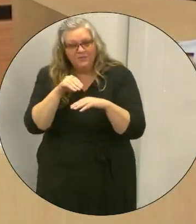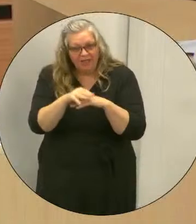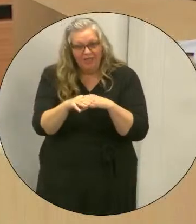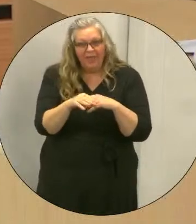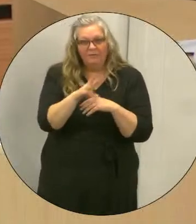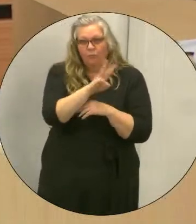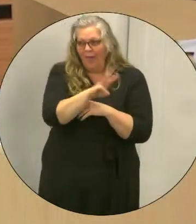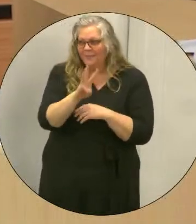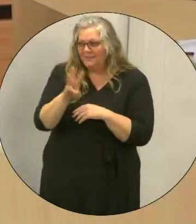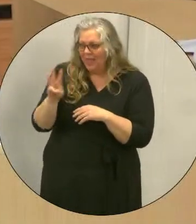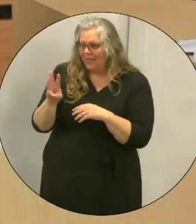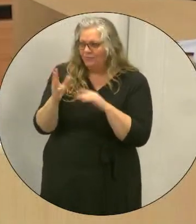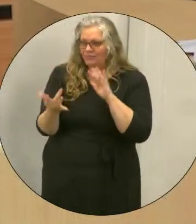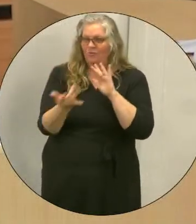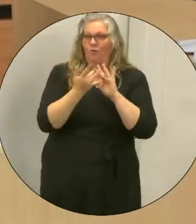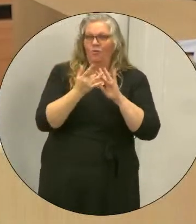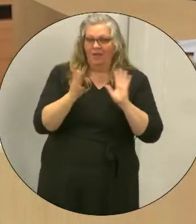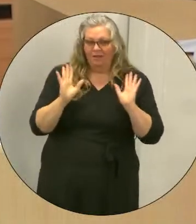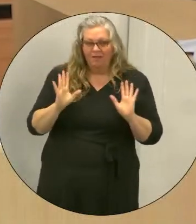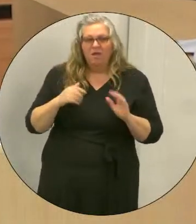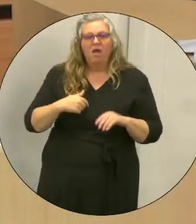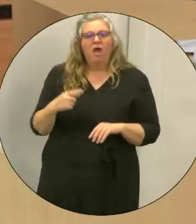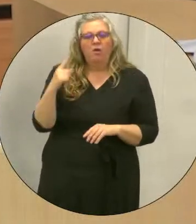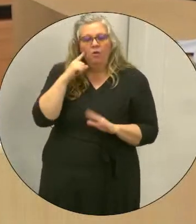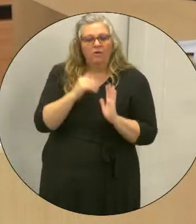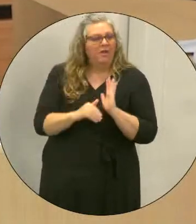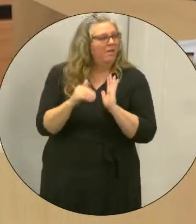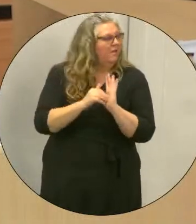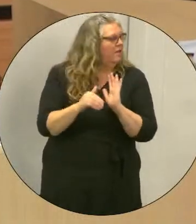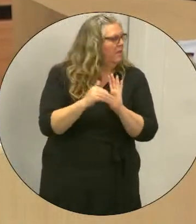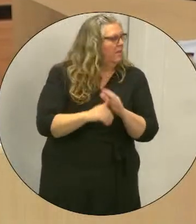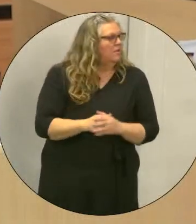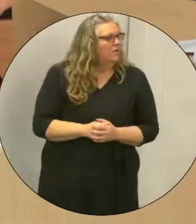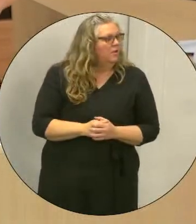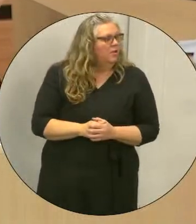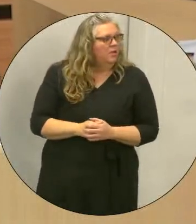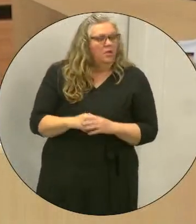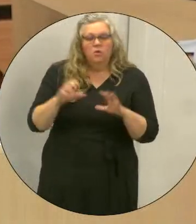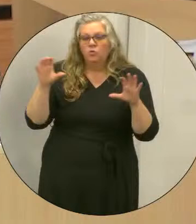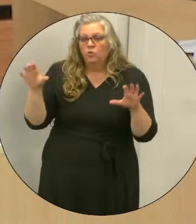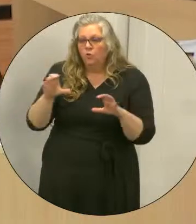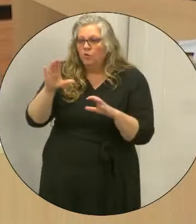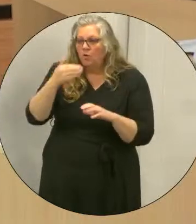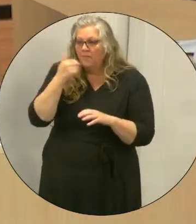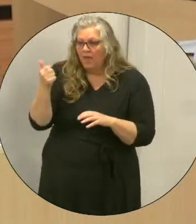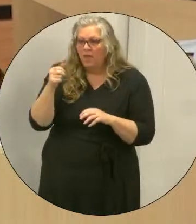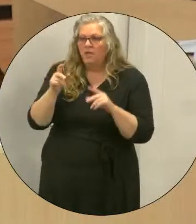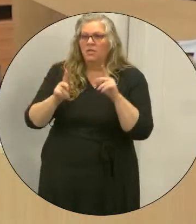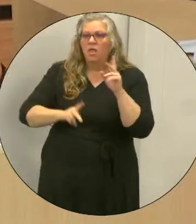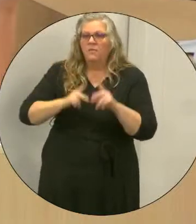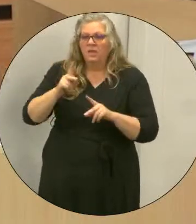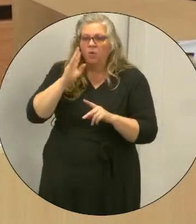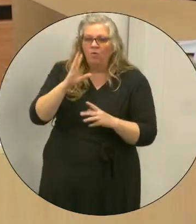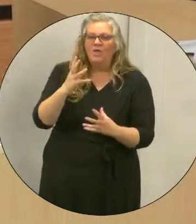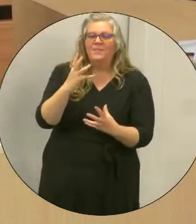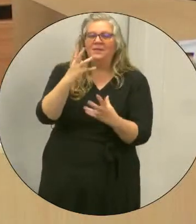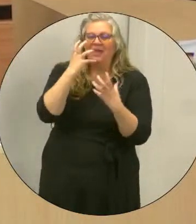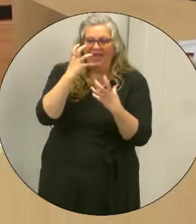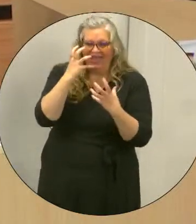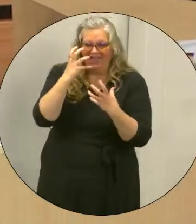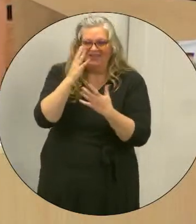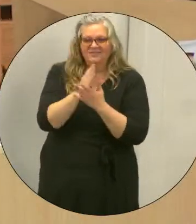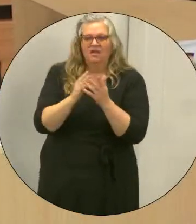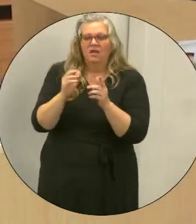down. But the thing I heard overall is do the best you can. People are going to be mad at you in some